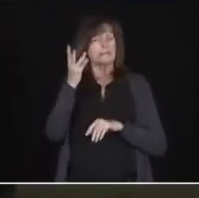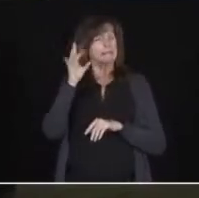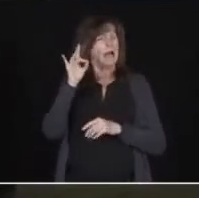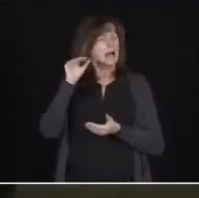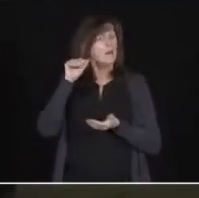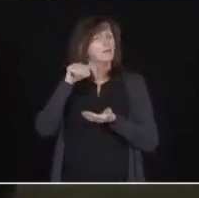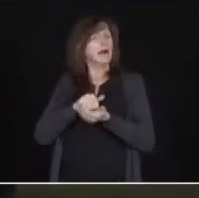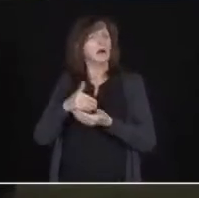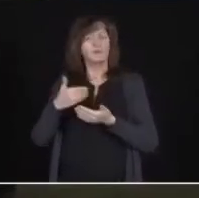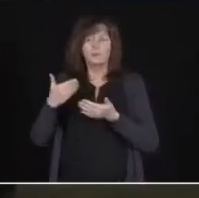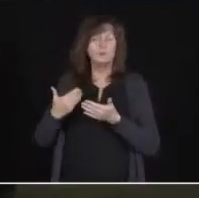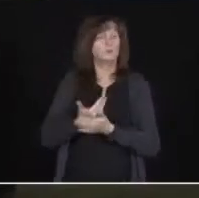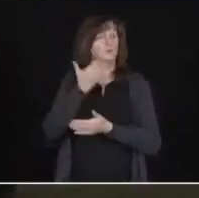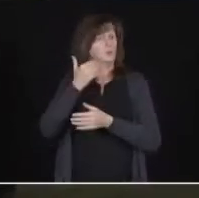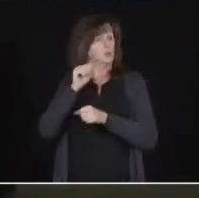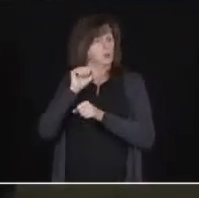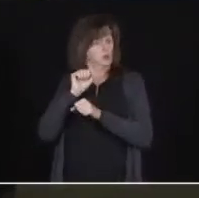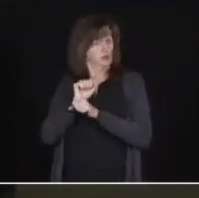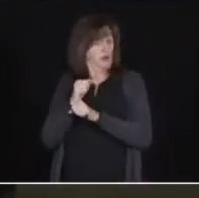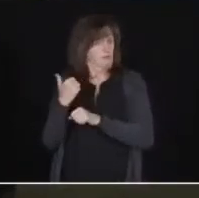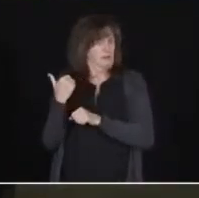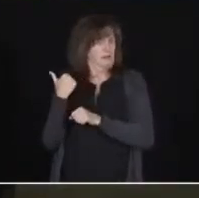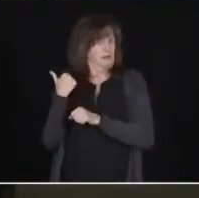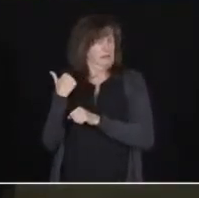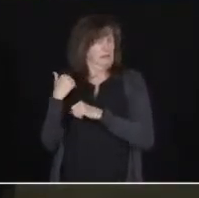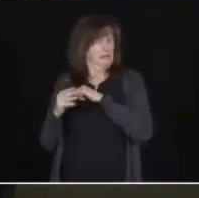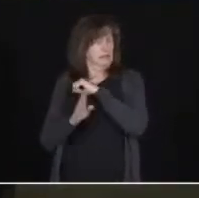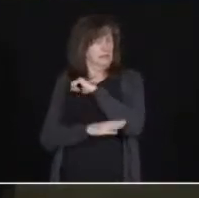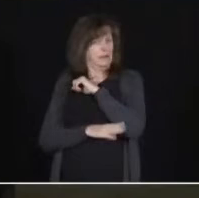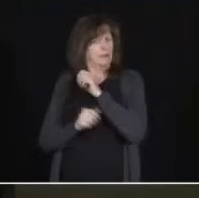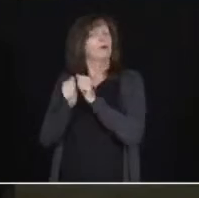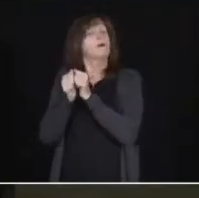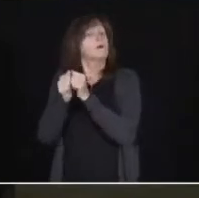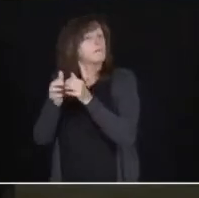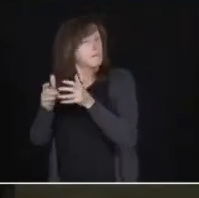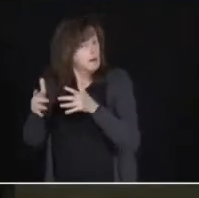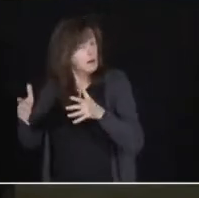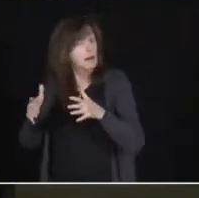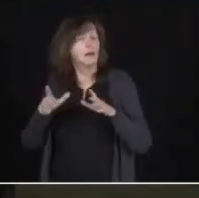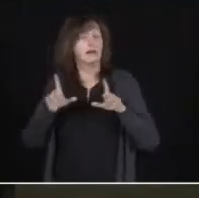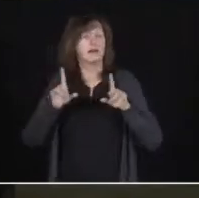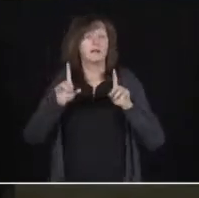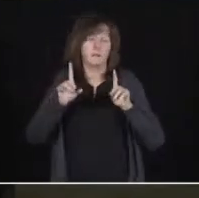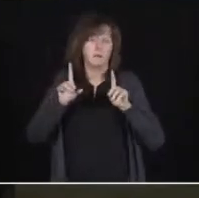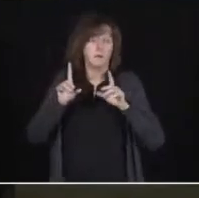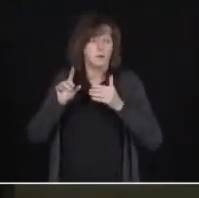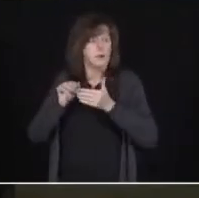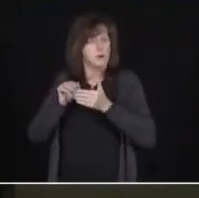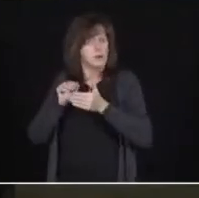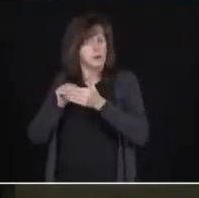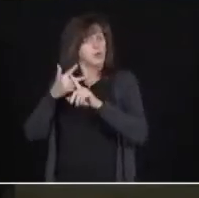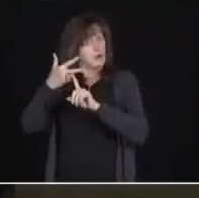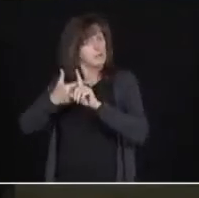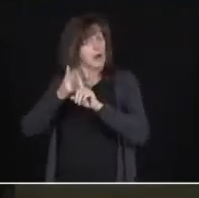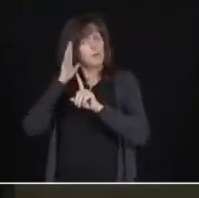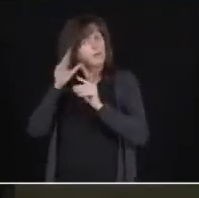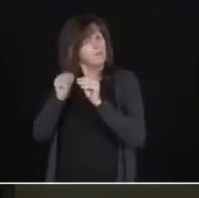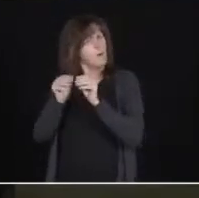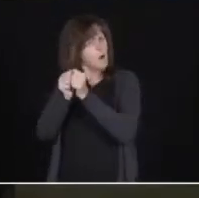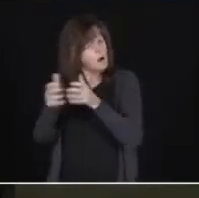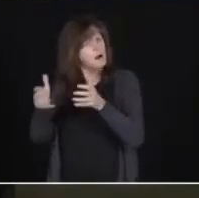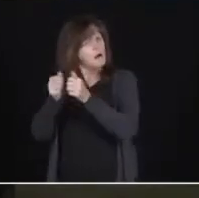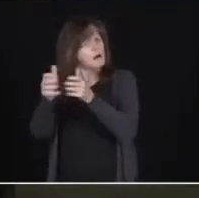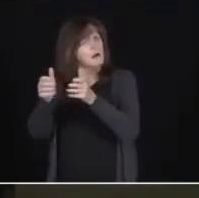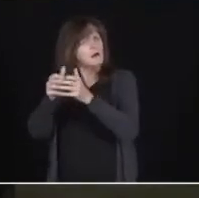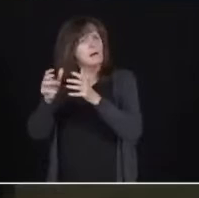the previous 3 months. But the road to full recovery will be a long one. The Premier often says that